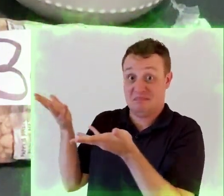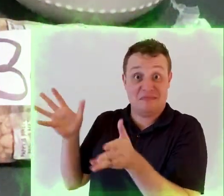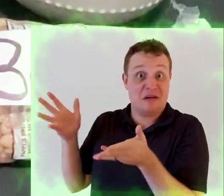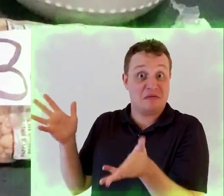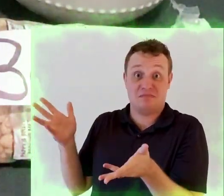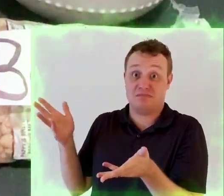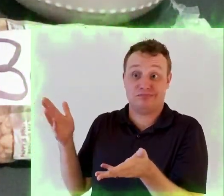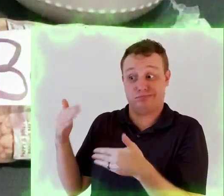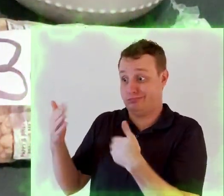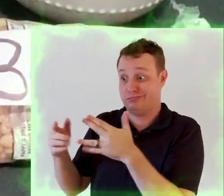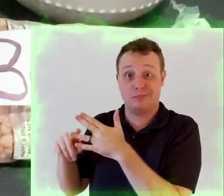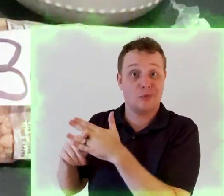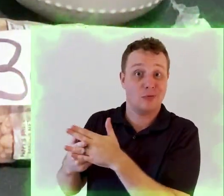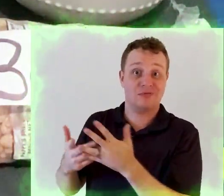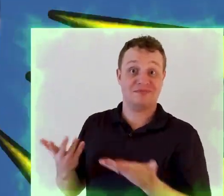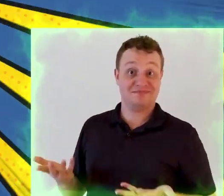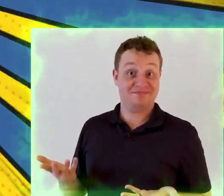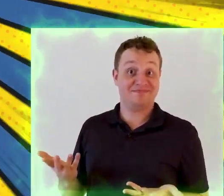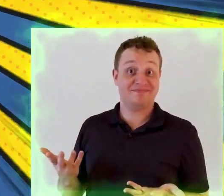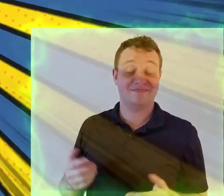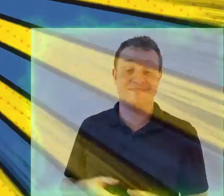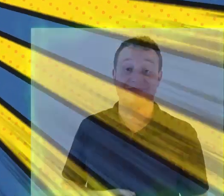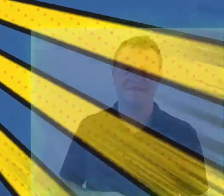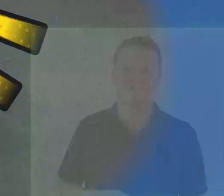this beautiful project started.